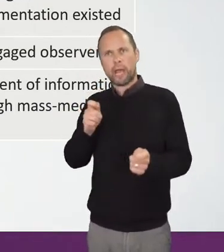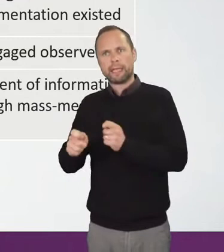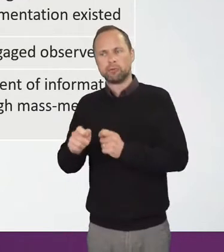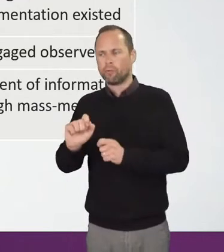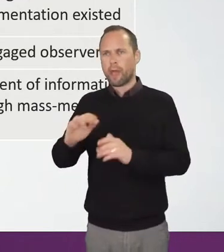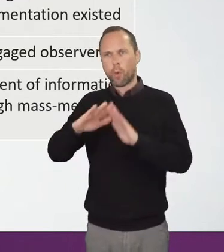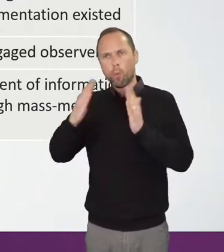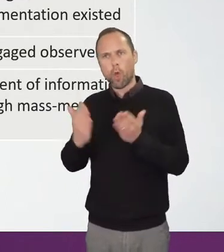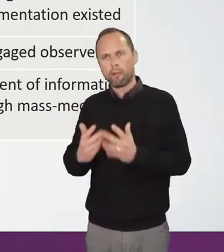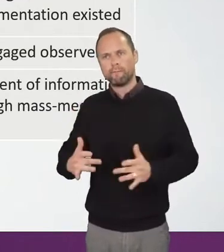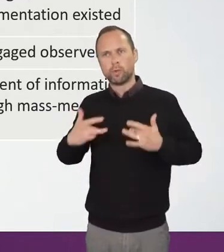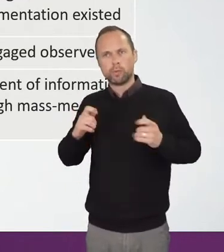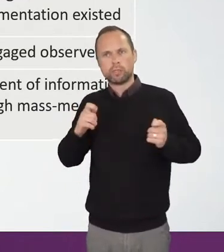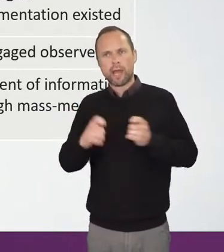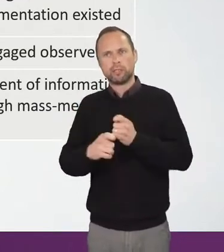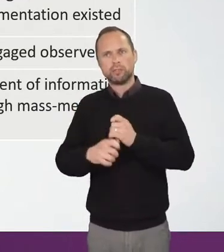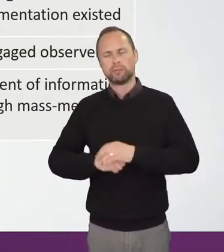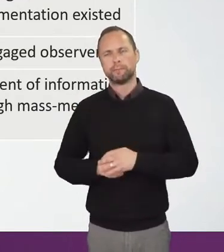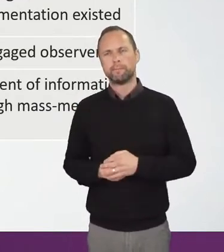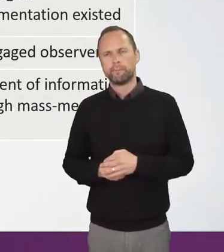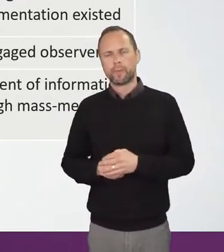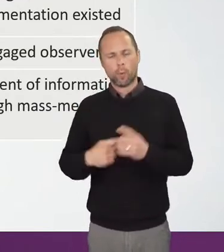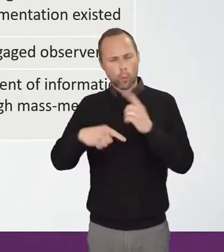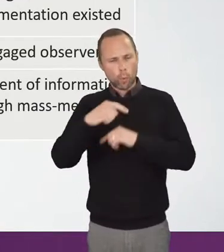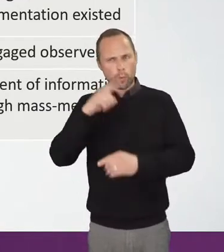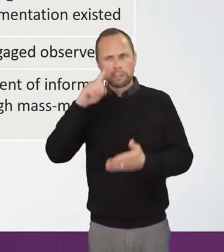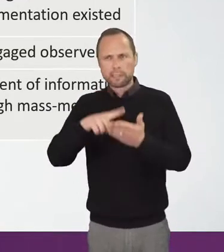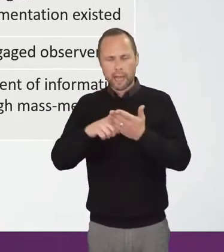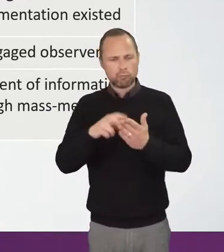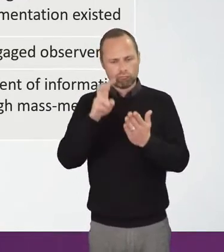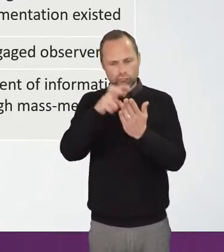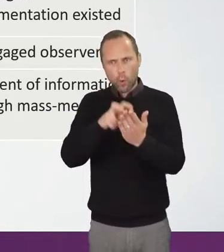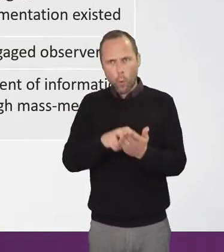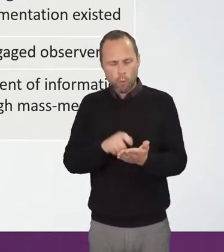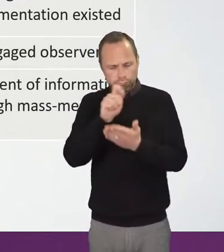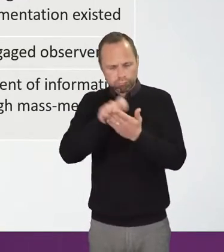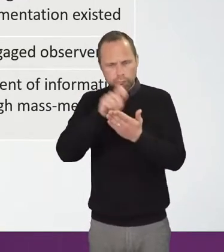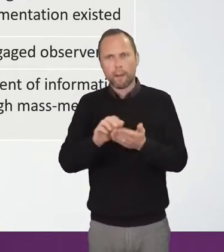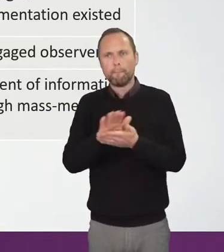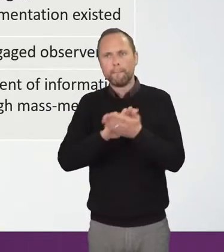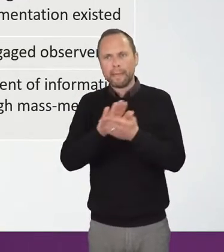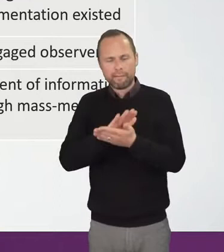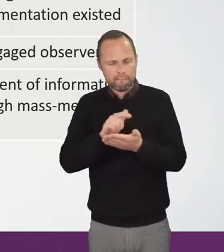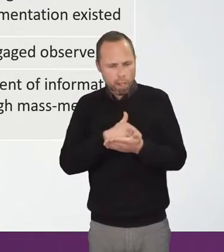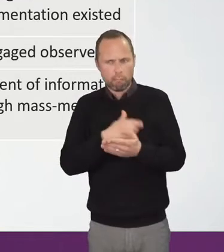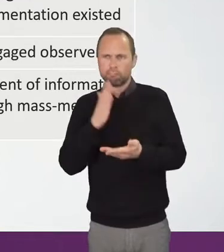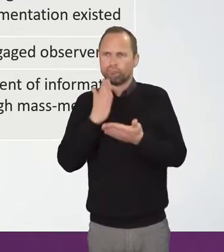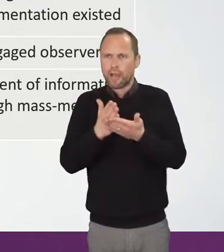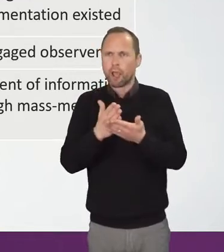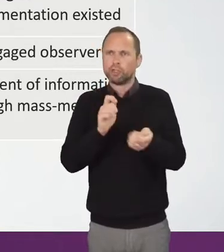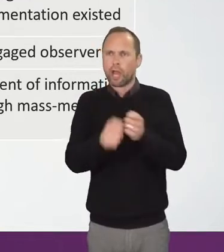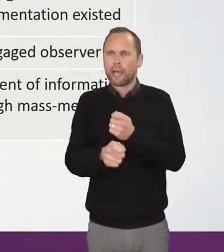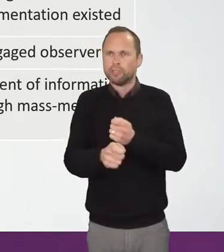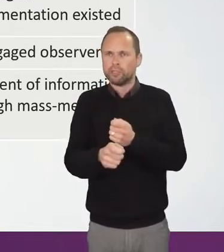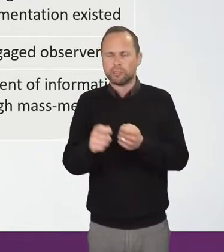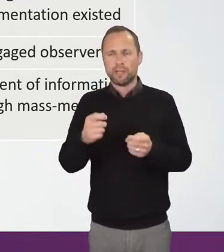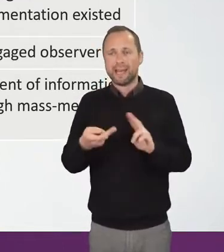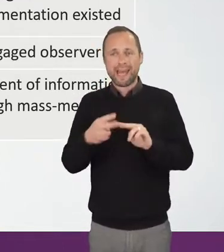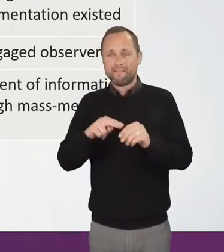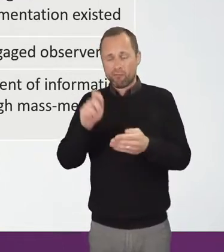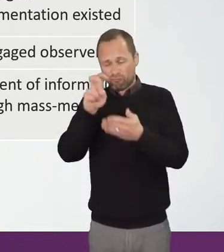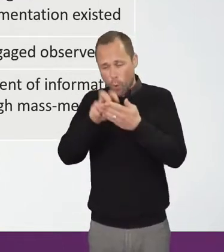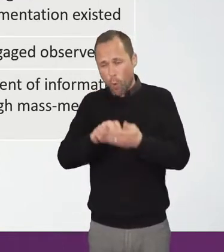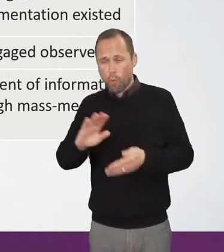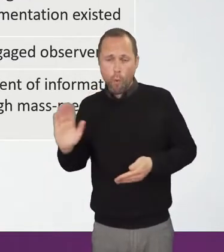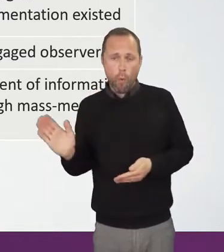worldviews. And so what we sought to do was to record meaningful change. If we had recorded everything that partners had reported,